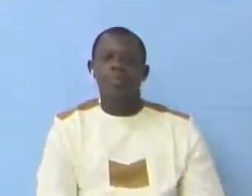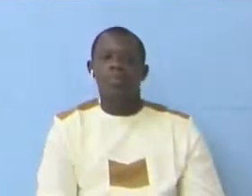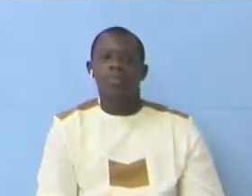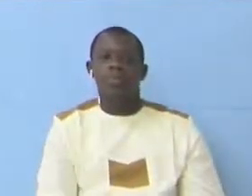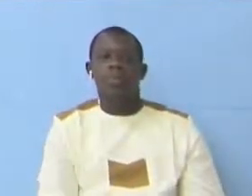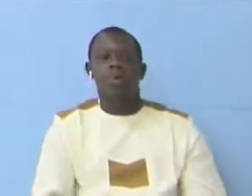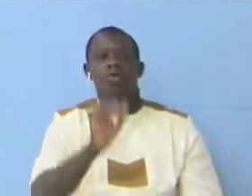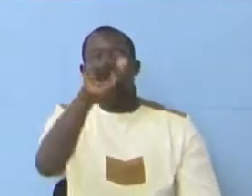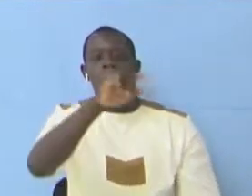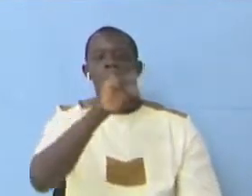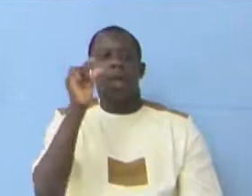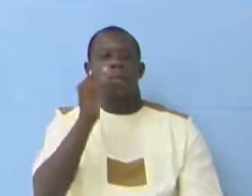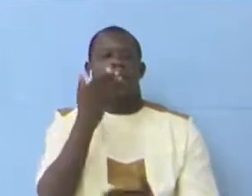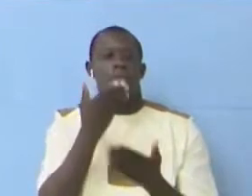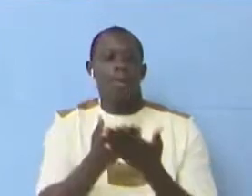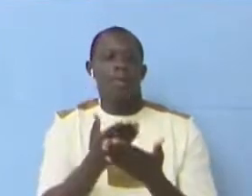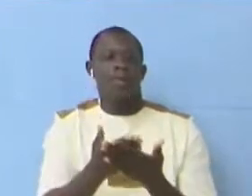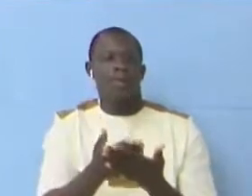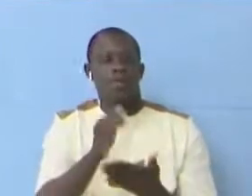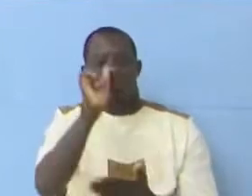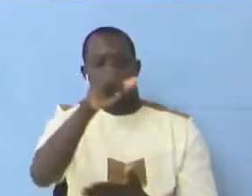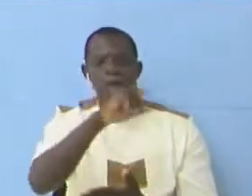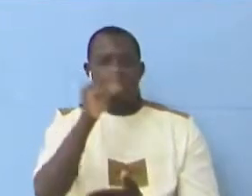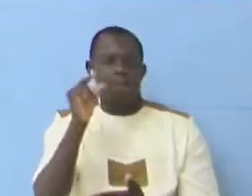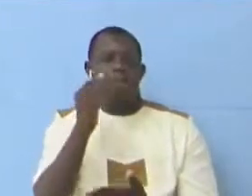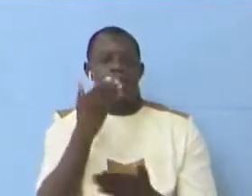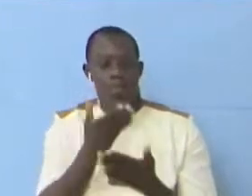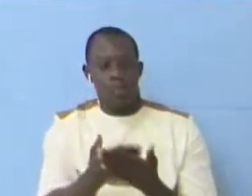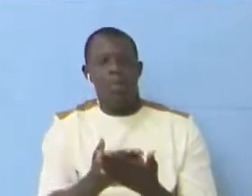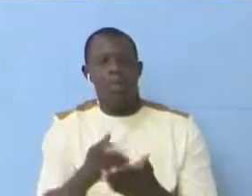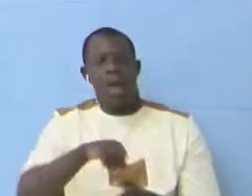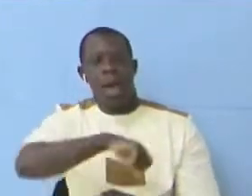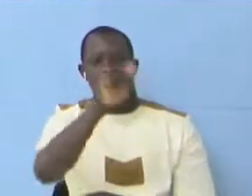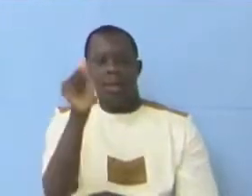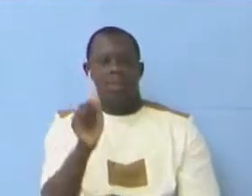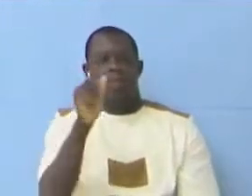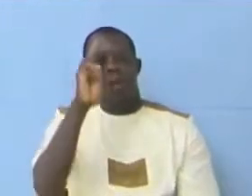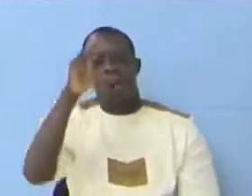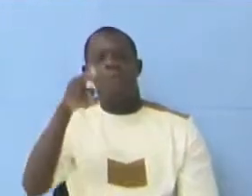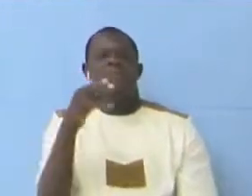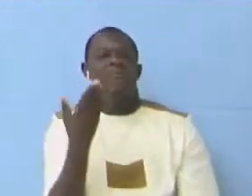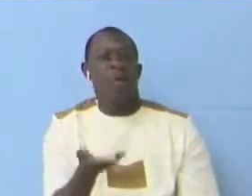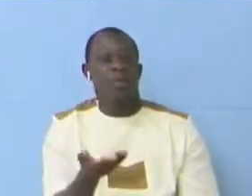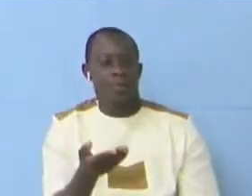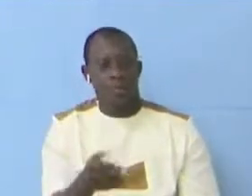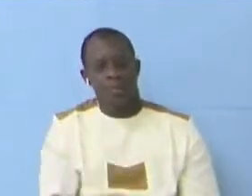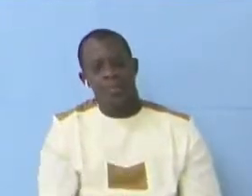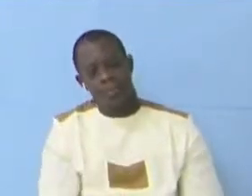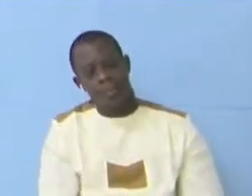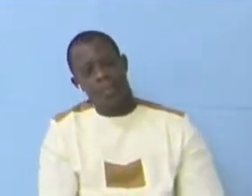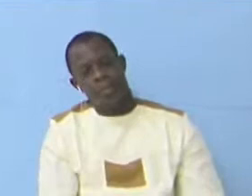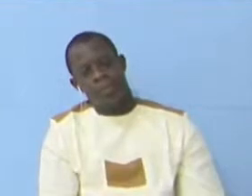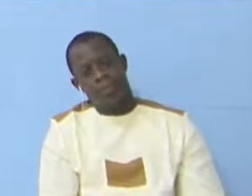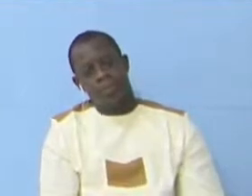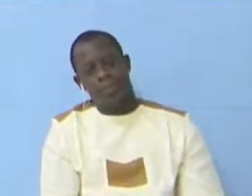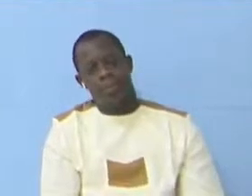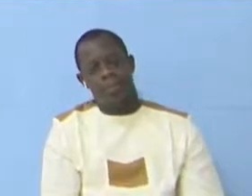Full names, please. Name, full names and residence. sa tur ak sa sant ak fan nga